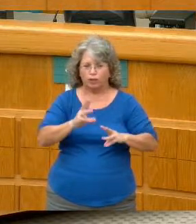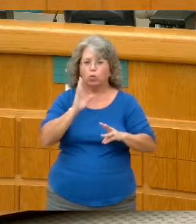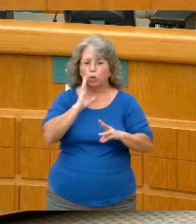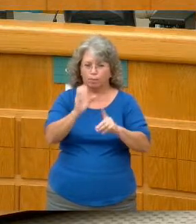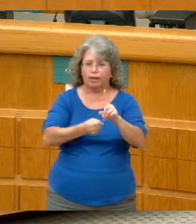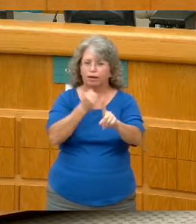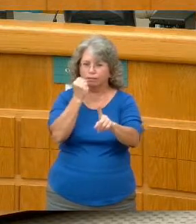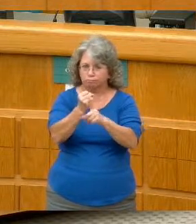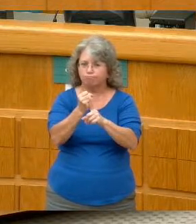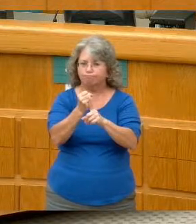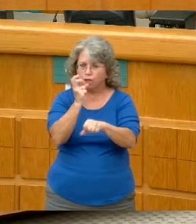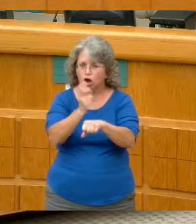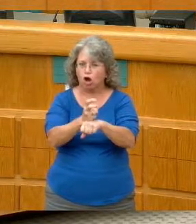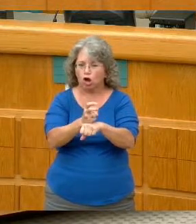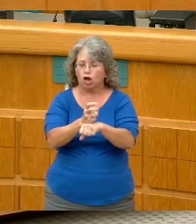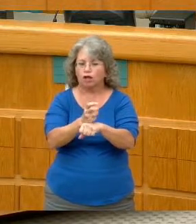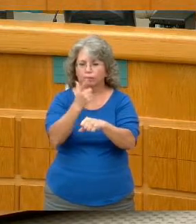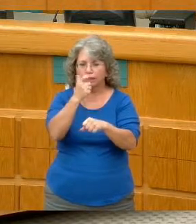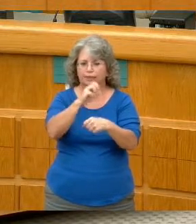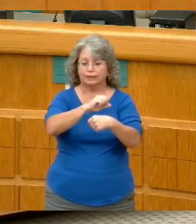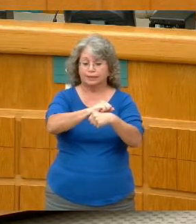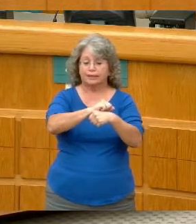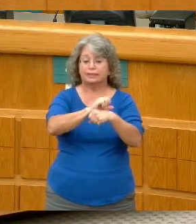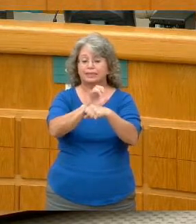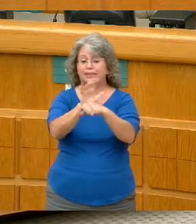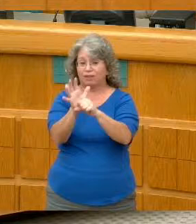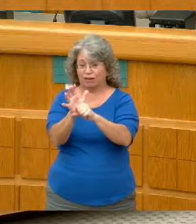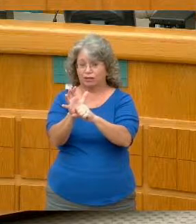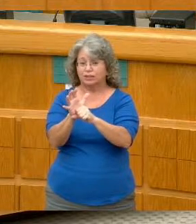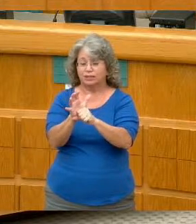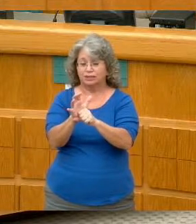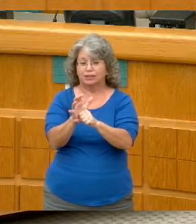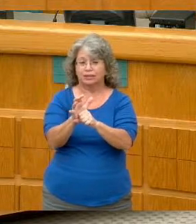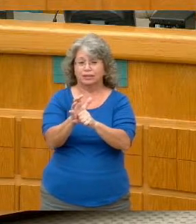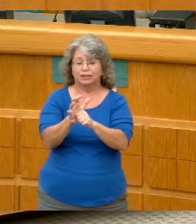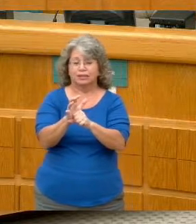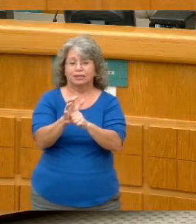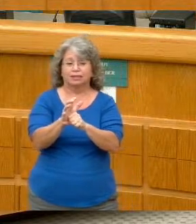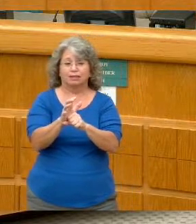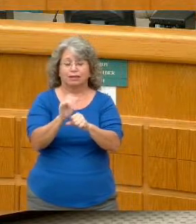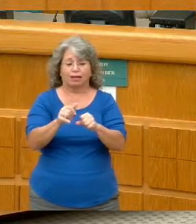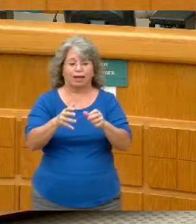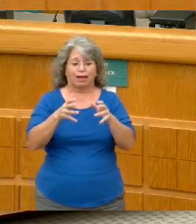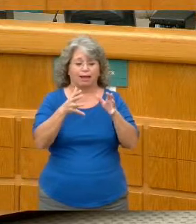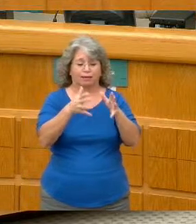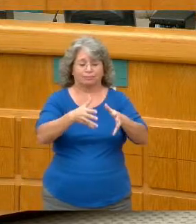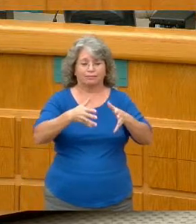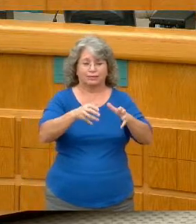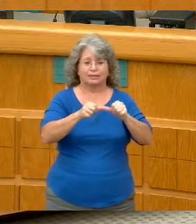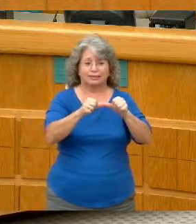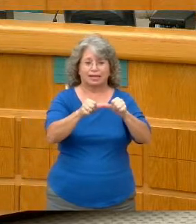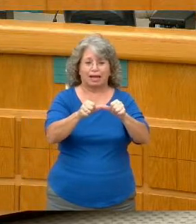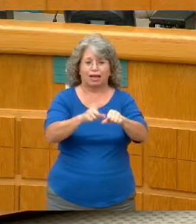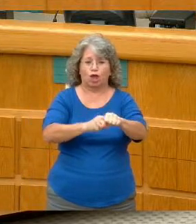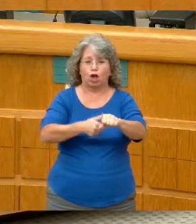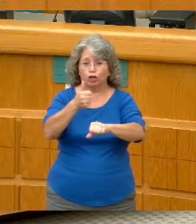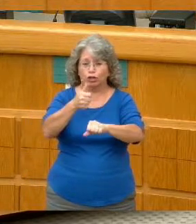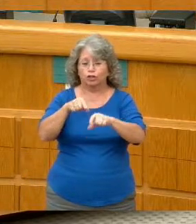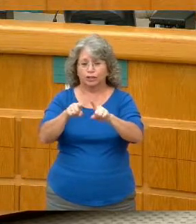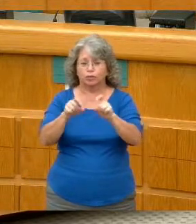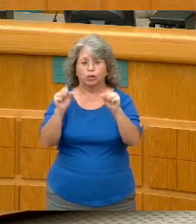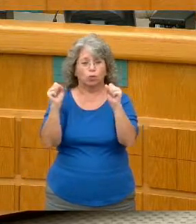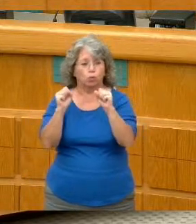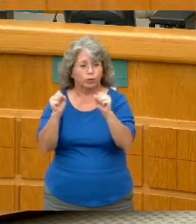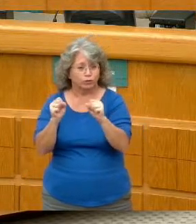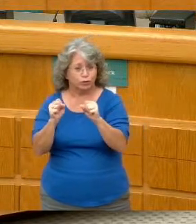because the coronavirus, especially, just like any other respiratory virus, lingers longer in the winter